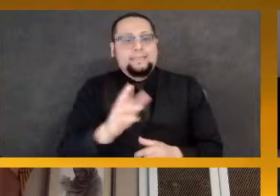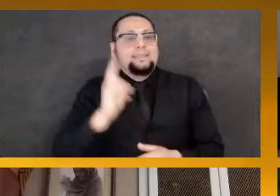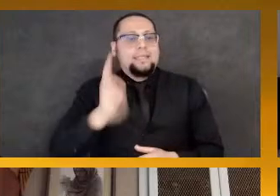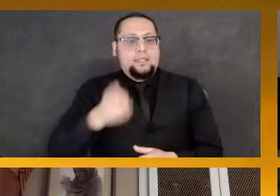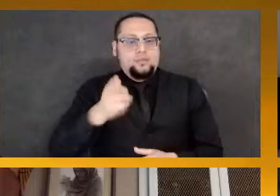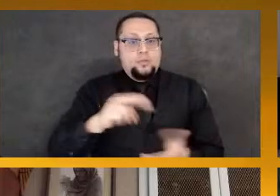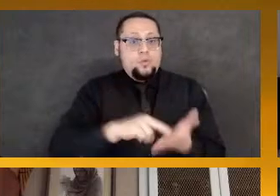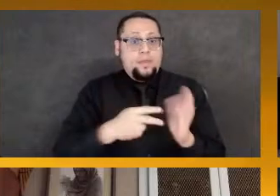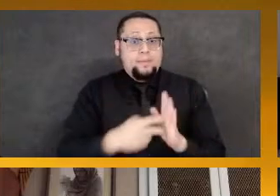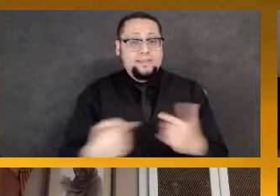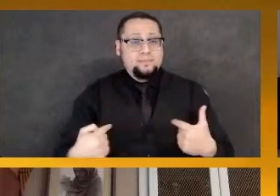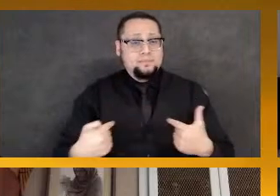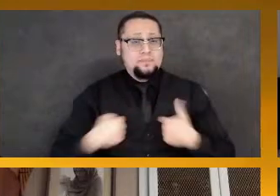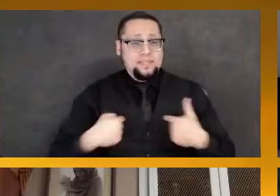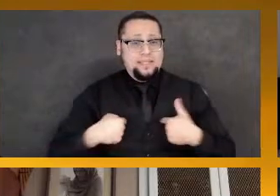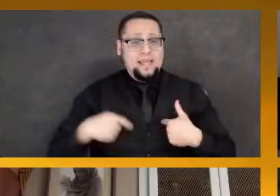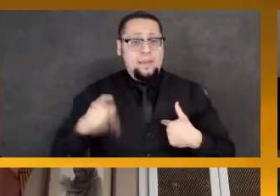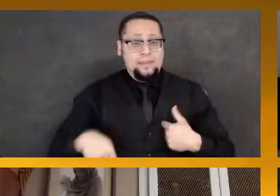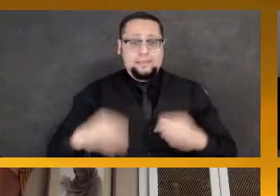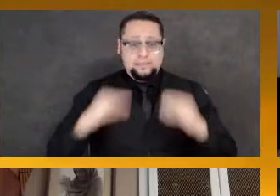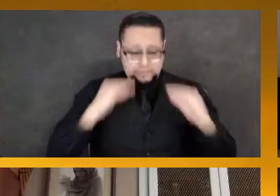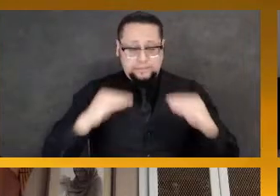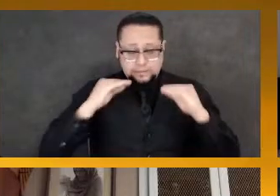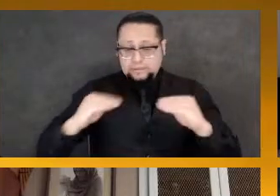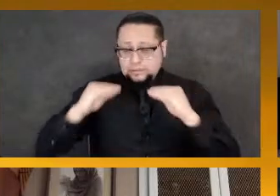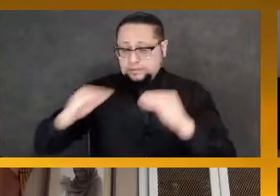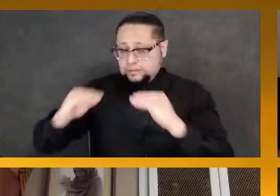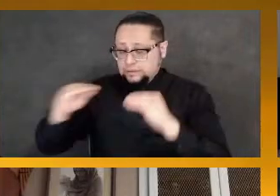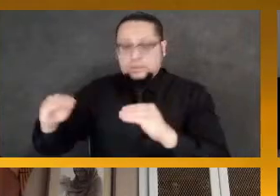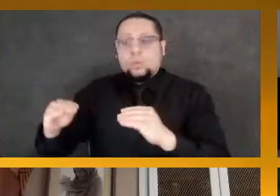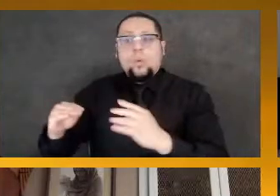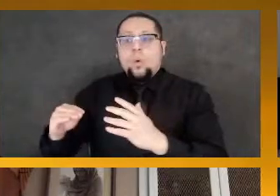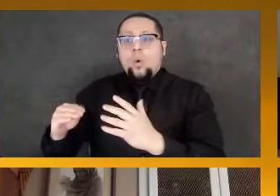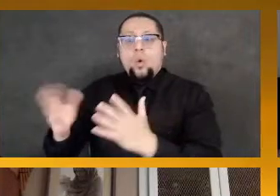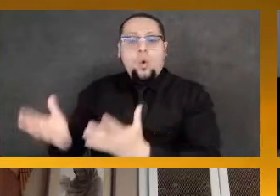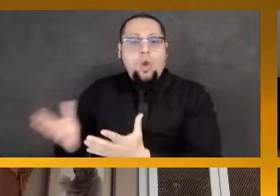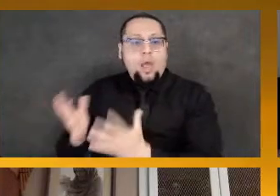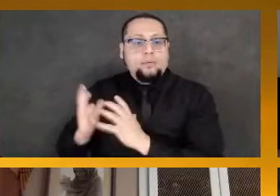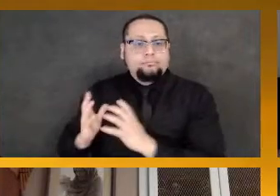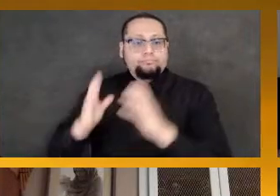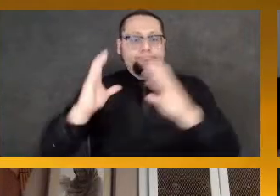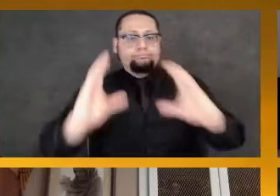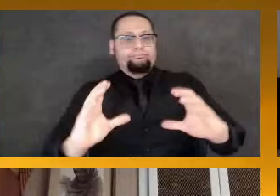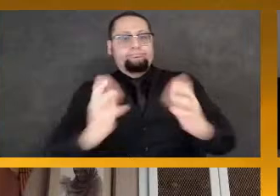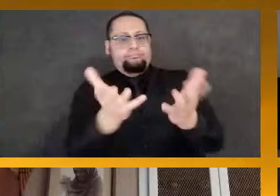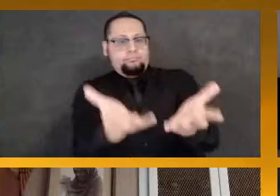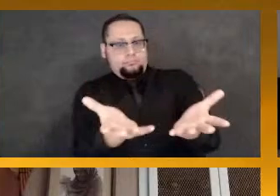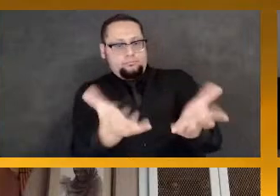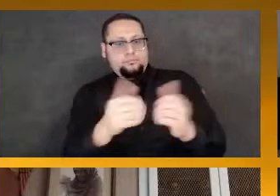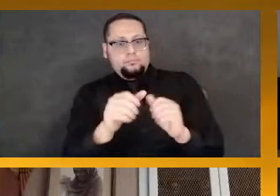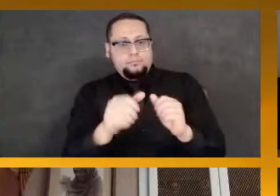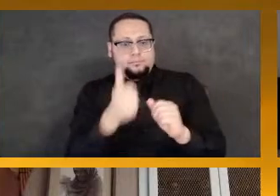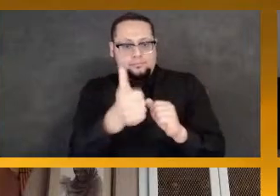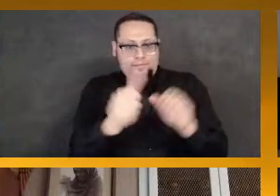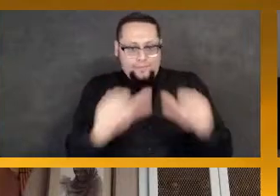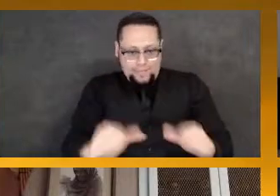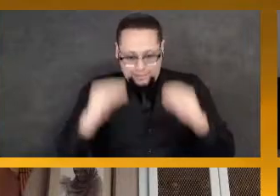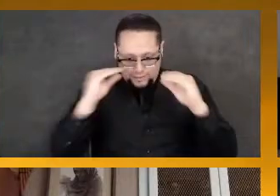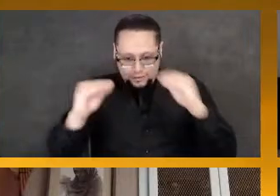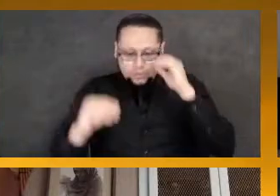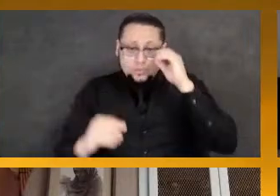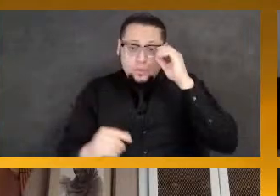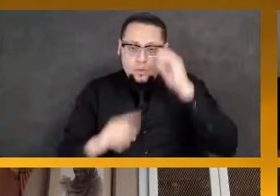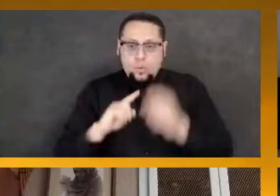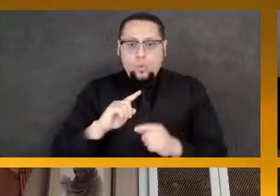have to be the person teaching it, putting him on stage. So when we were on Zoom in the screen,